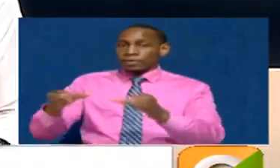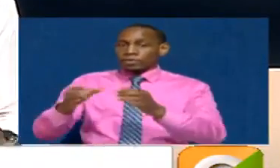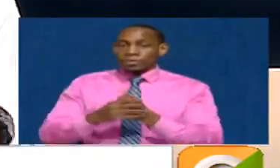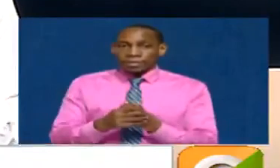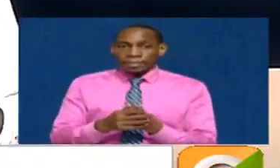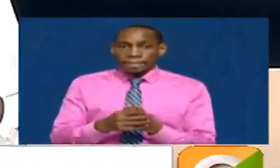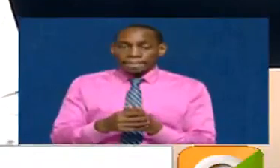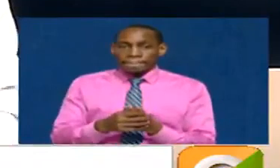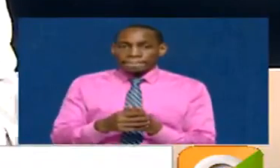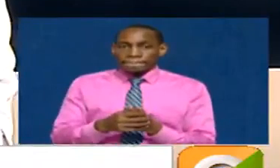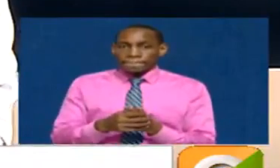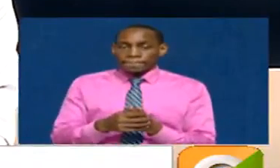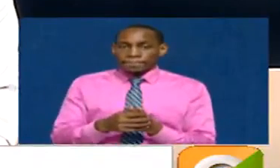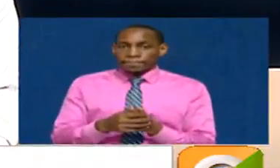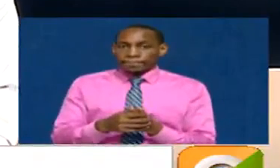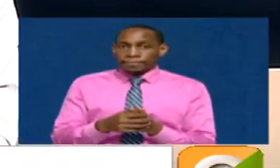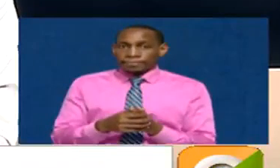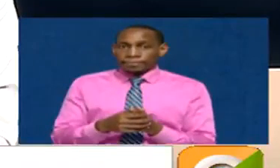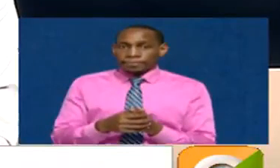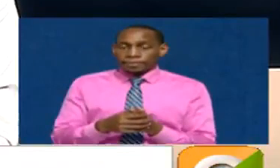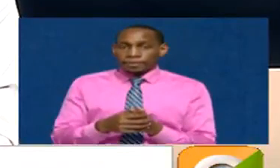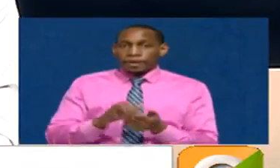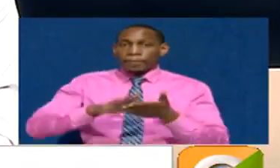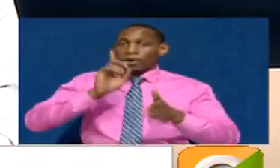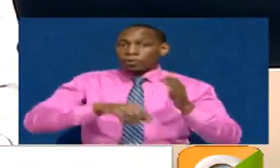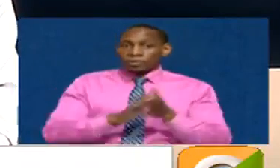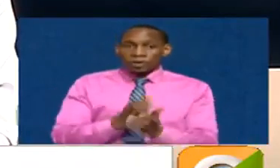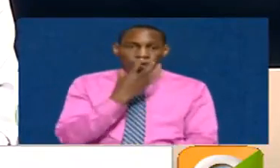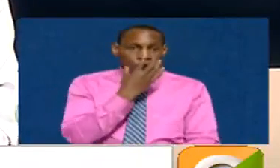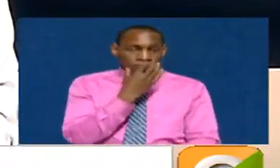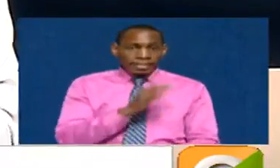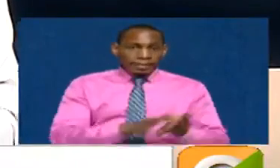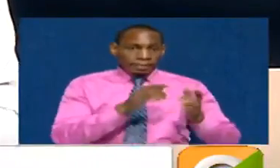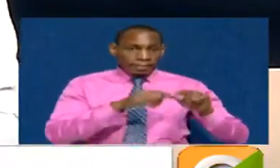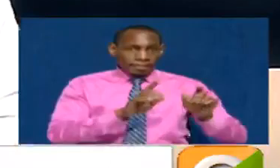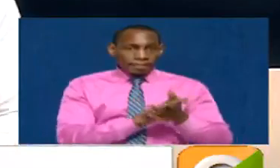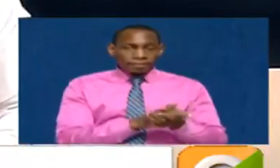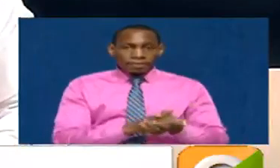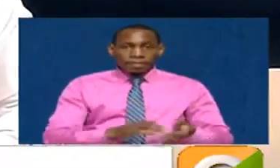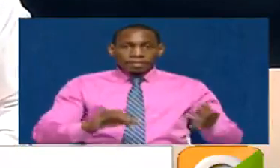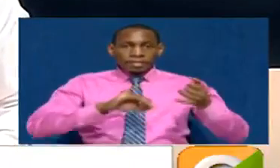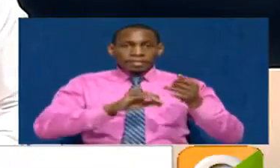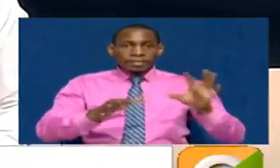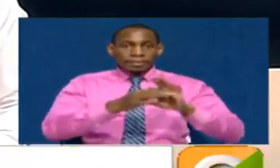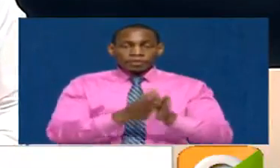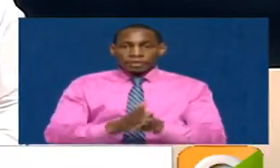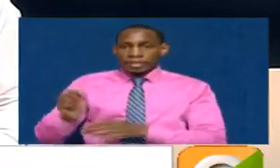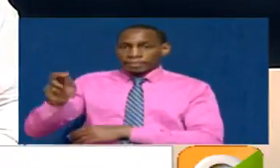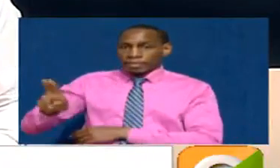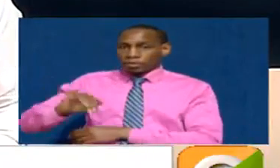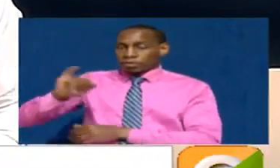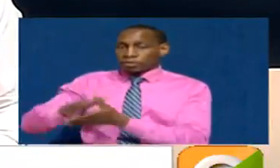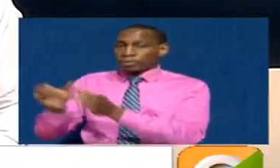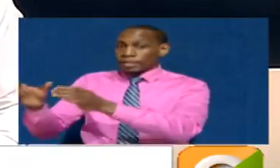them as a brand new group? What's more, ODM is itself in a marriage of sorts with President Kenyatta's